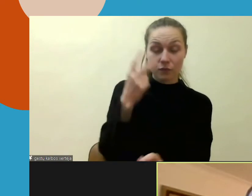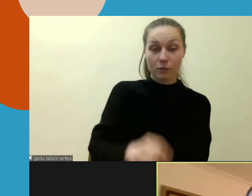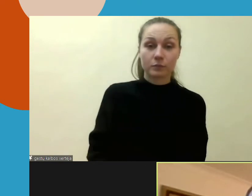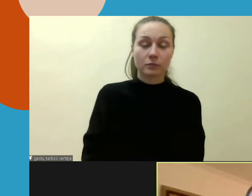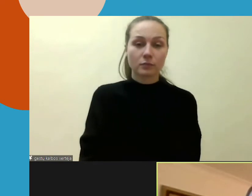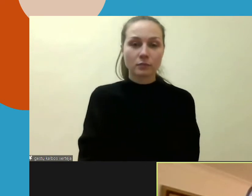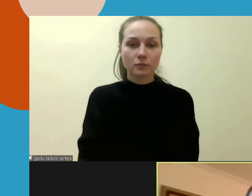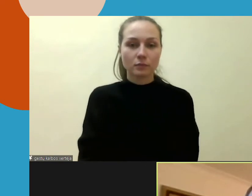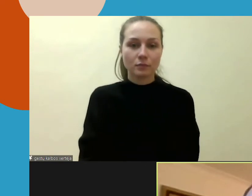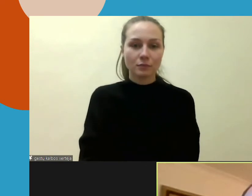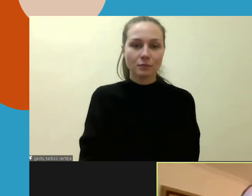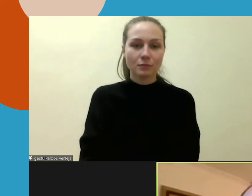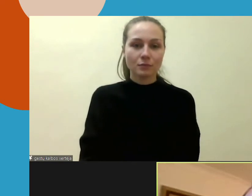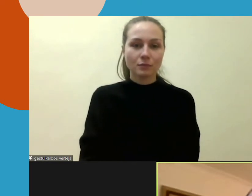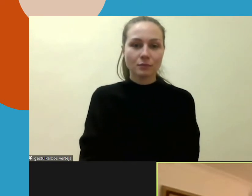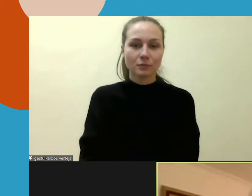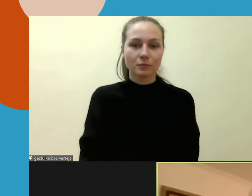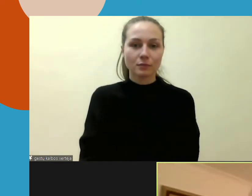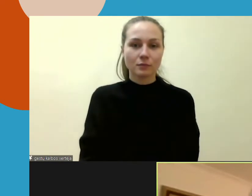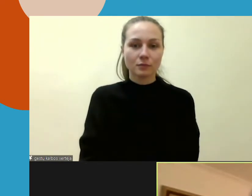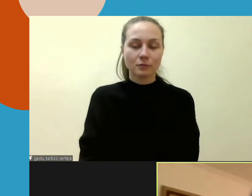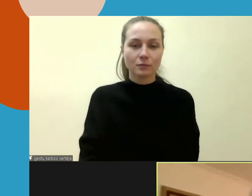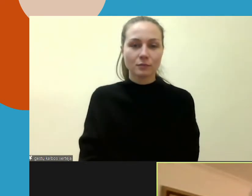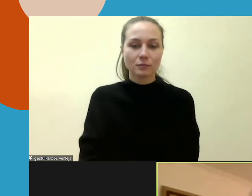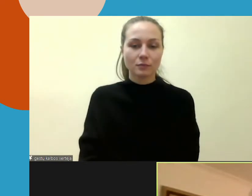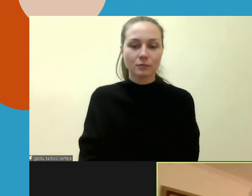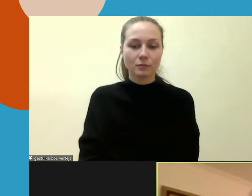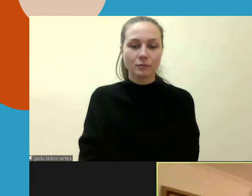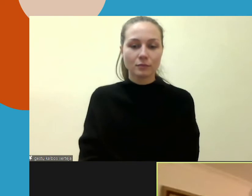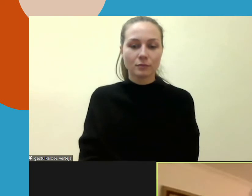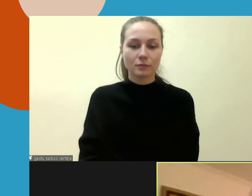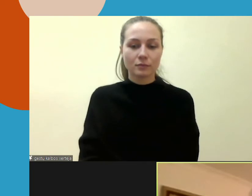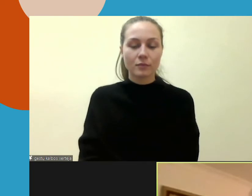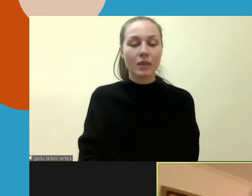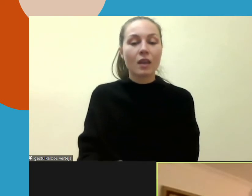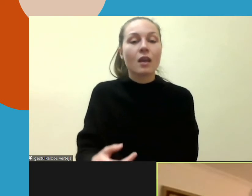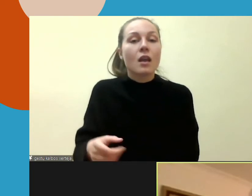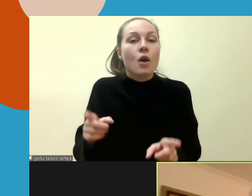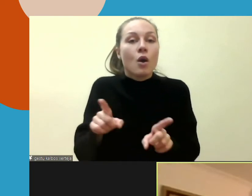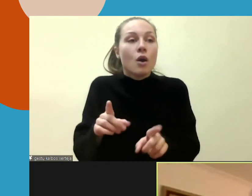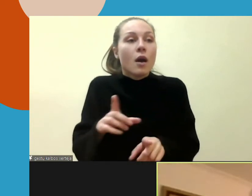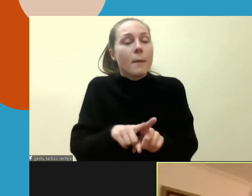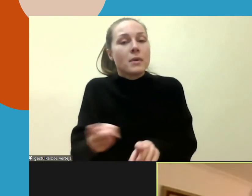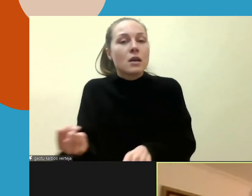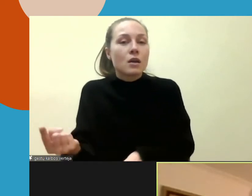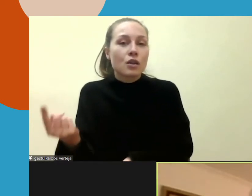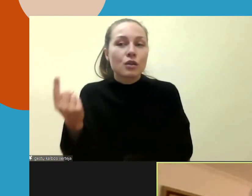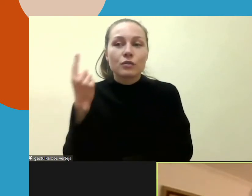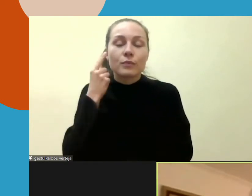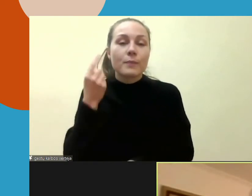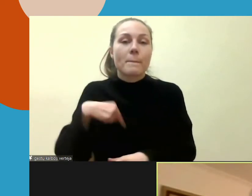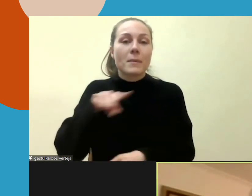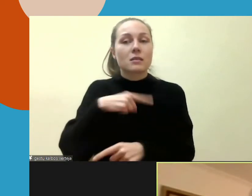It was hard for us to be heard, but I think over time, from repeating ourselves, from